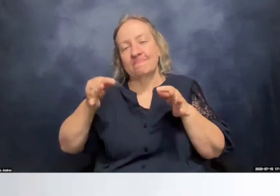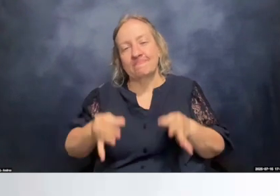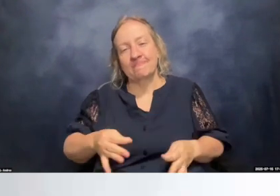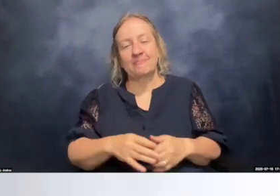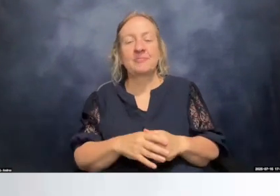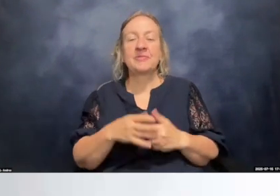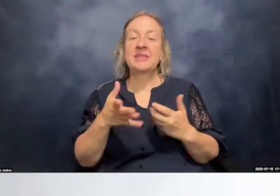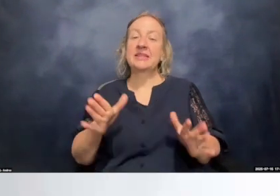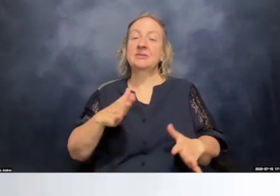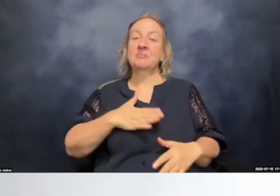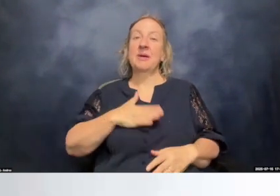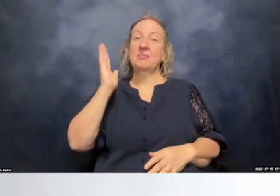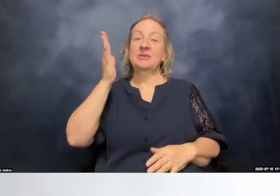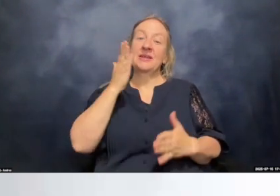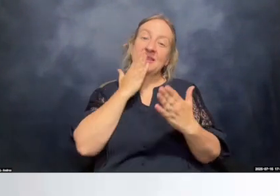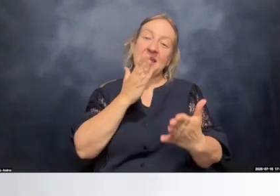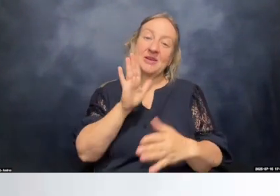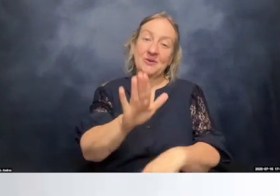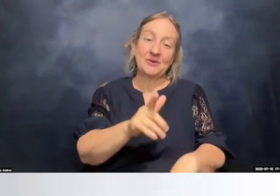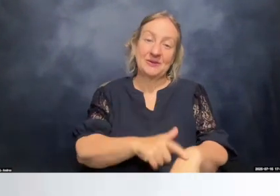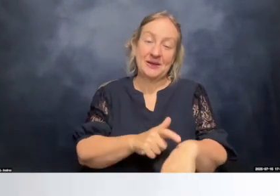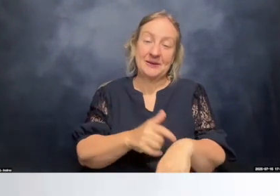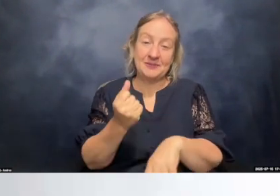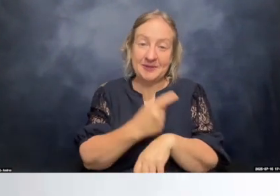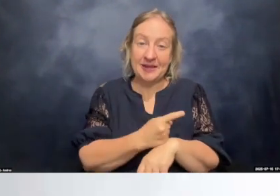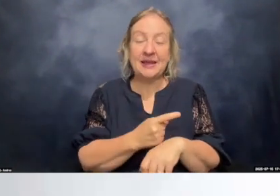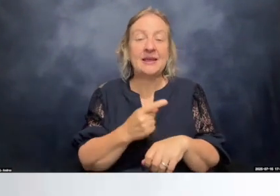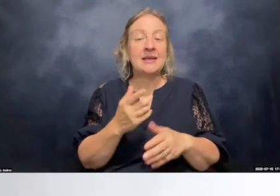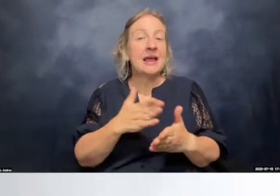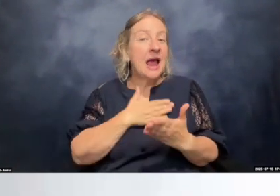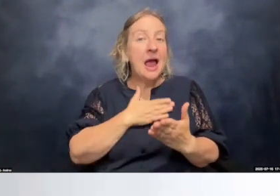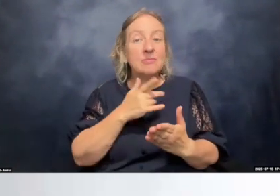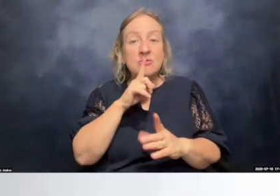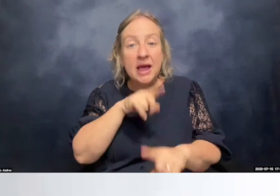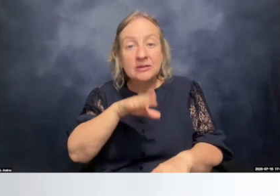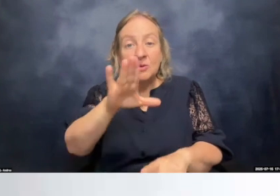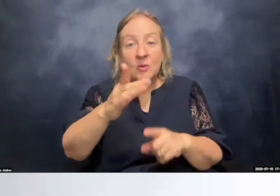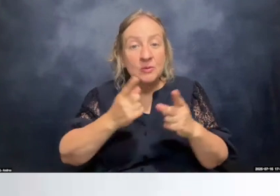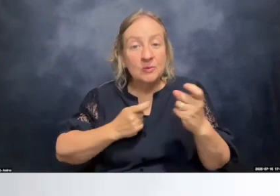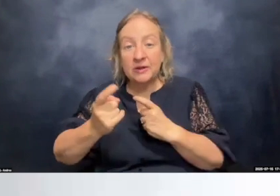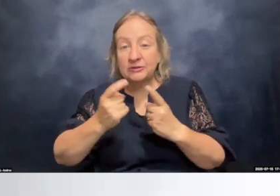my presentation. Thank you all for your time today, and we're happy to answer any questions you may have.